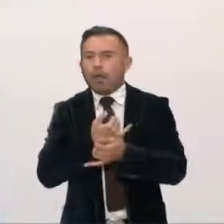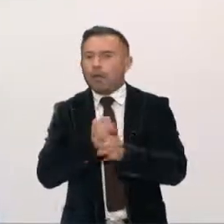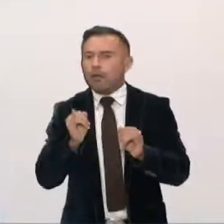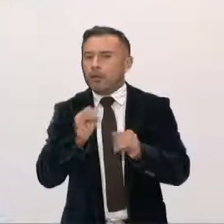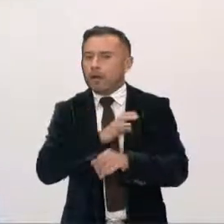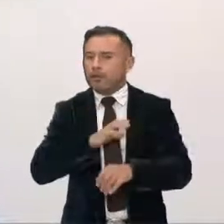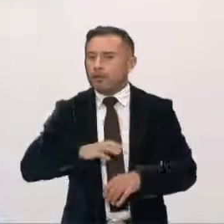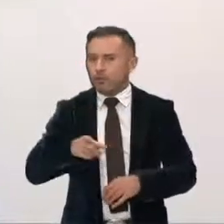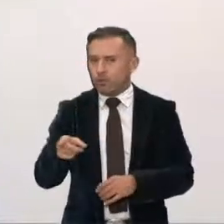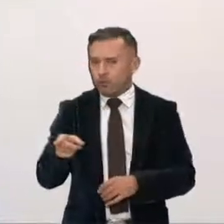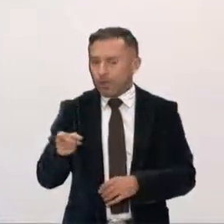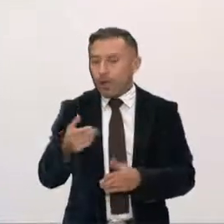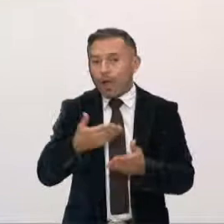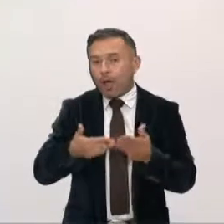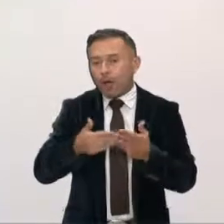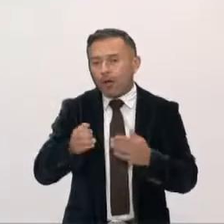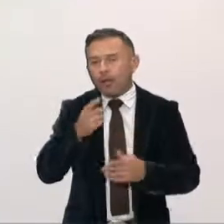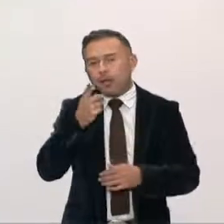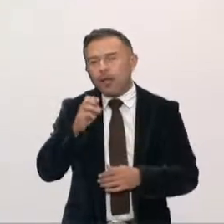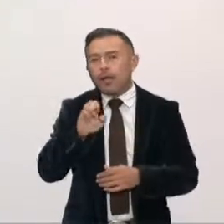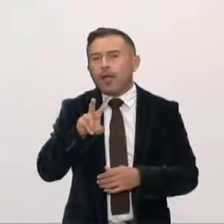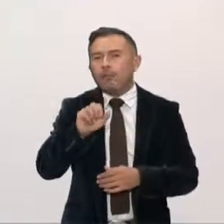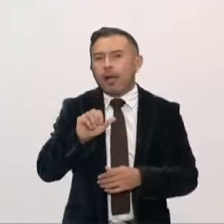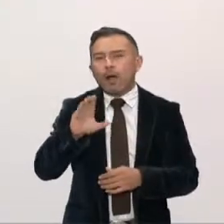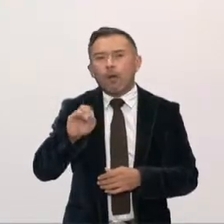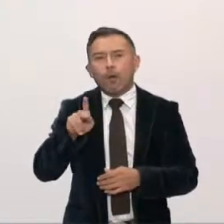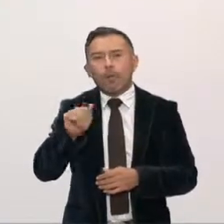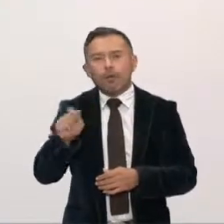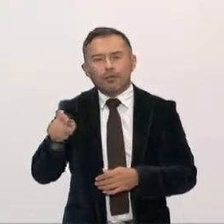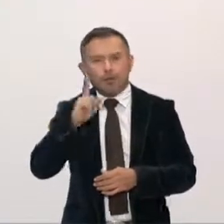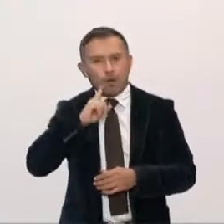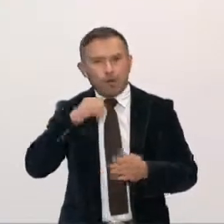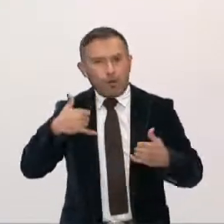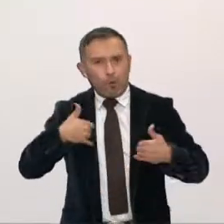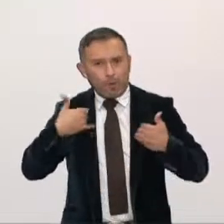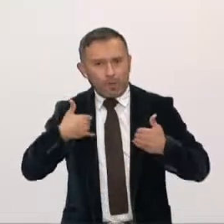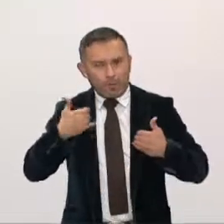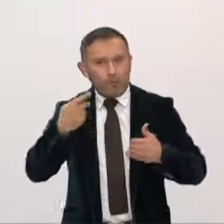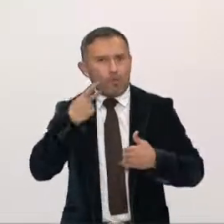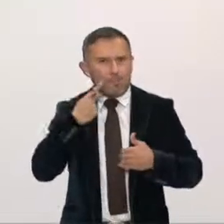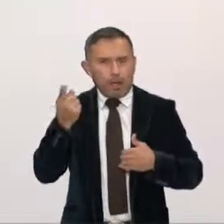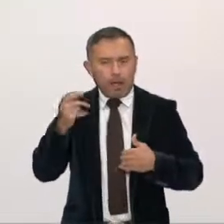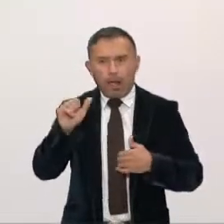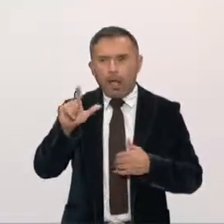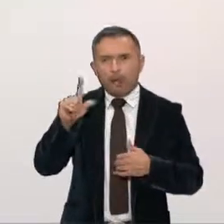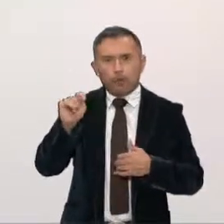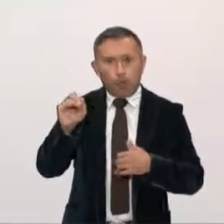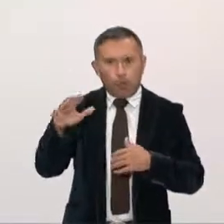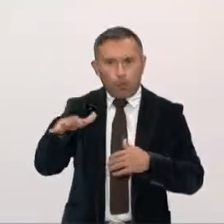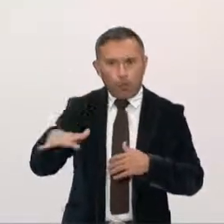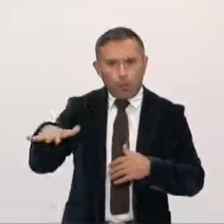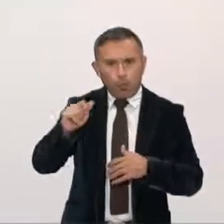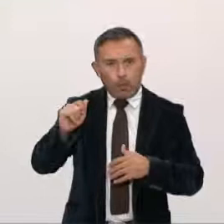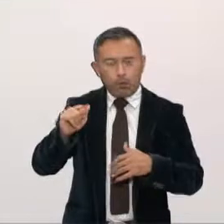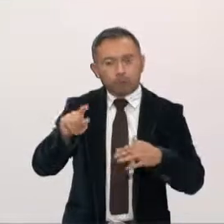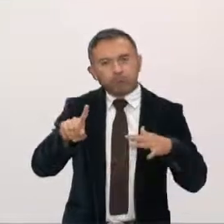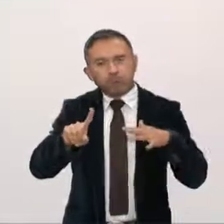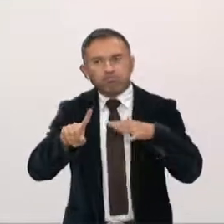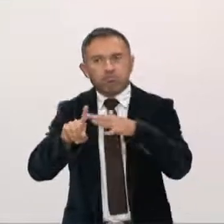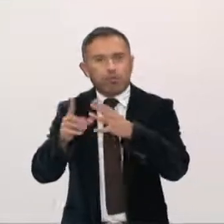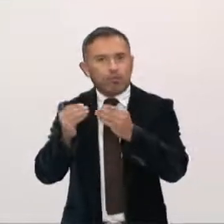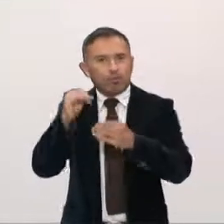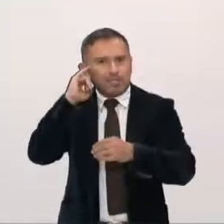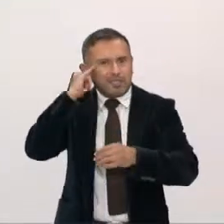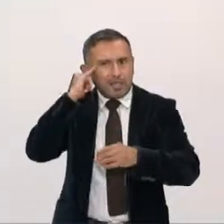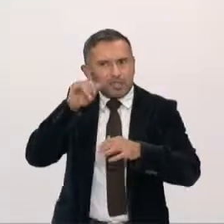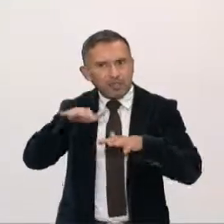their own candidacy. In Bolivia, we speak a lot of Eva Copa effect. This is